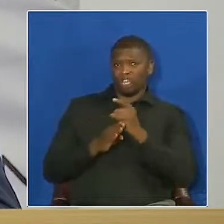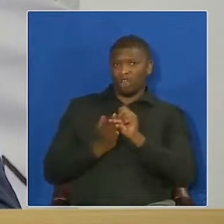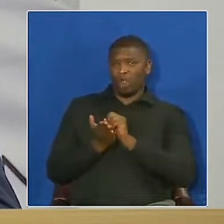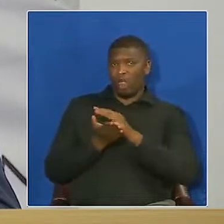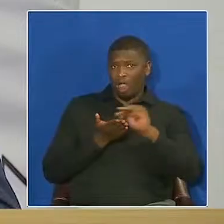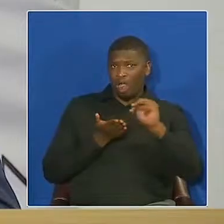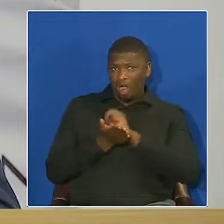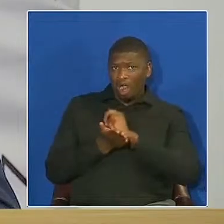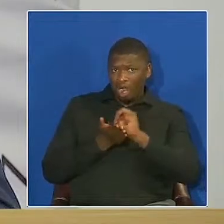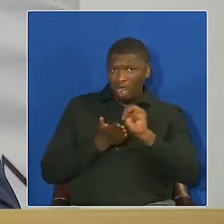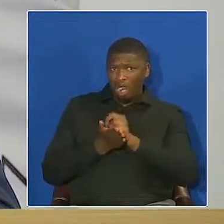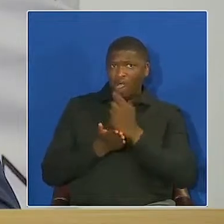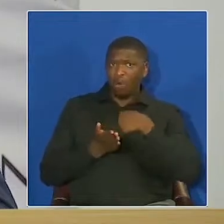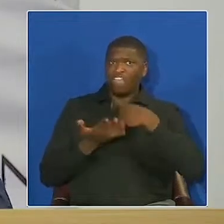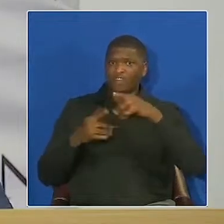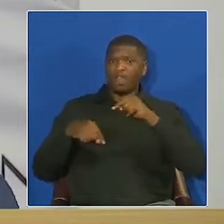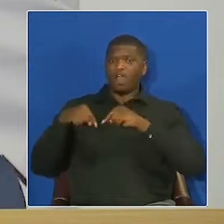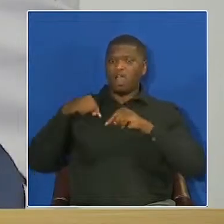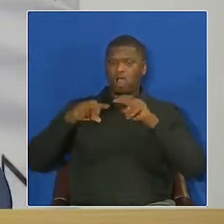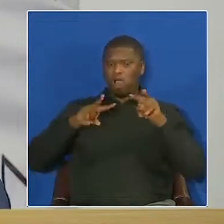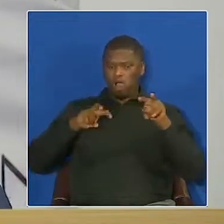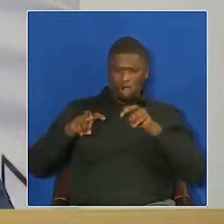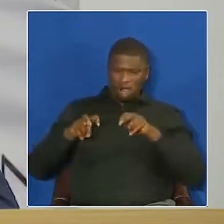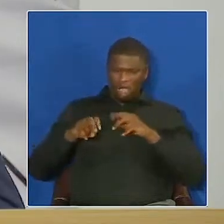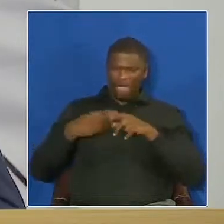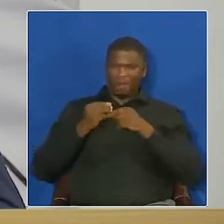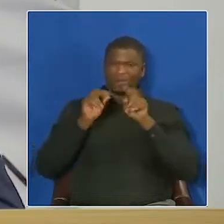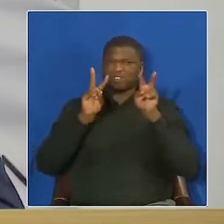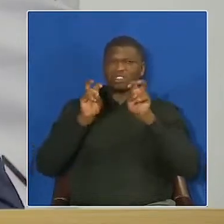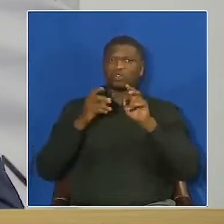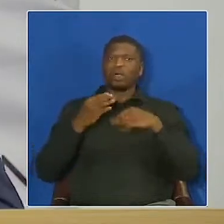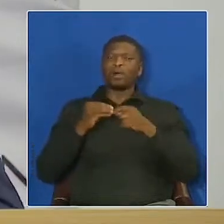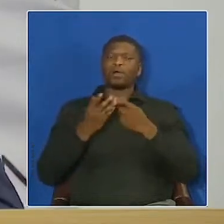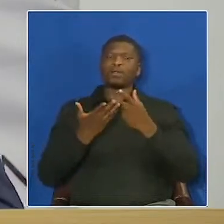were discussions around the payments